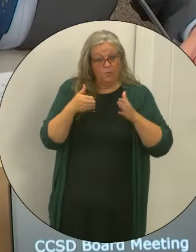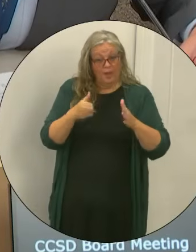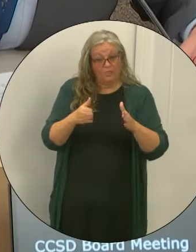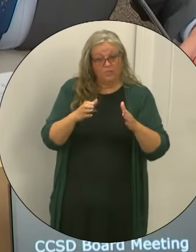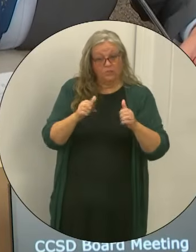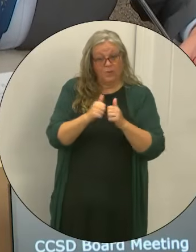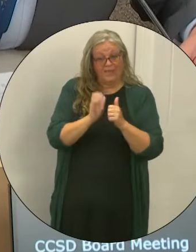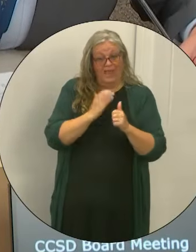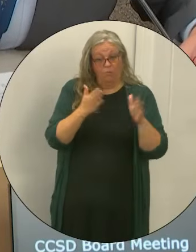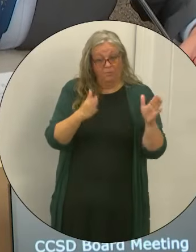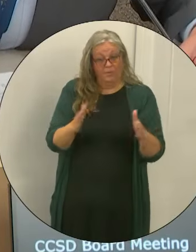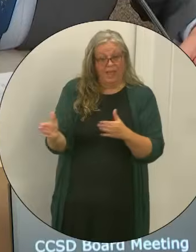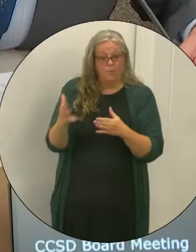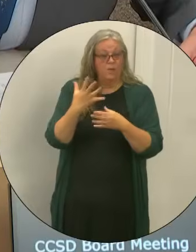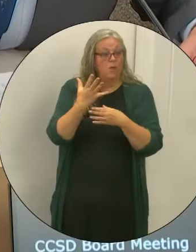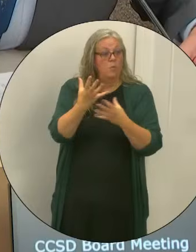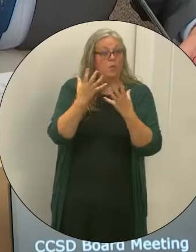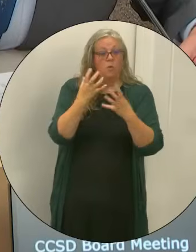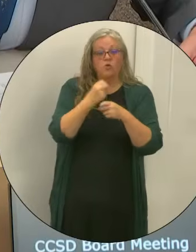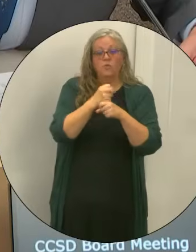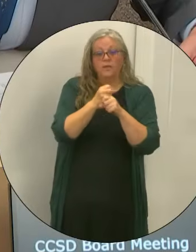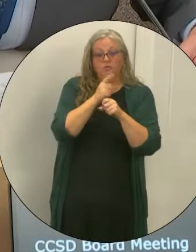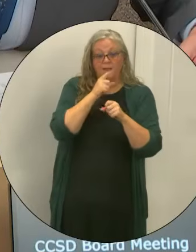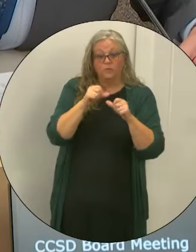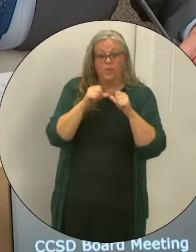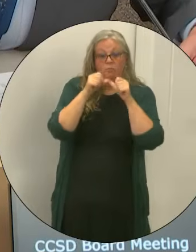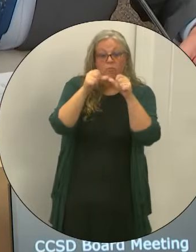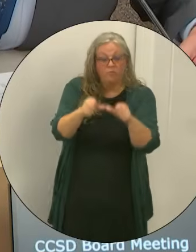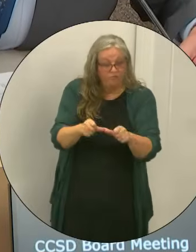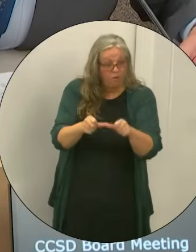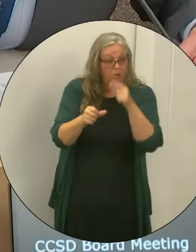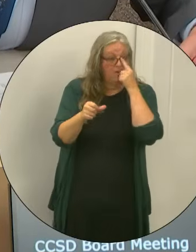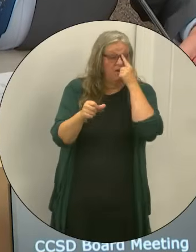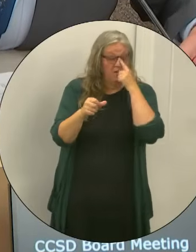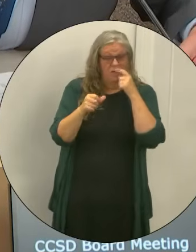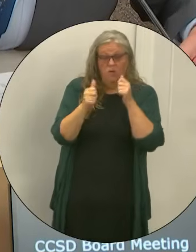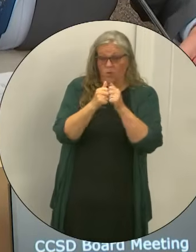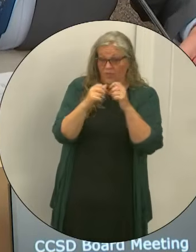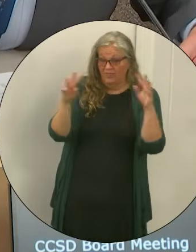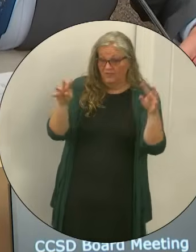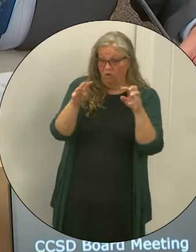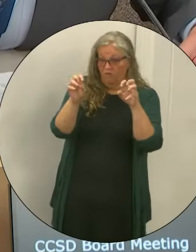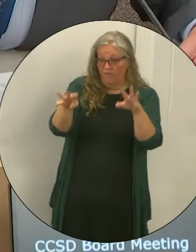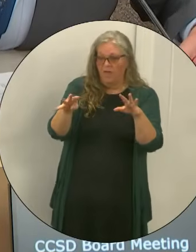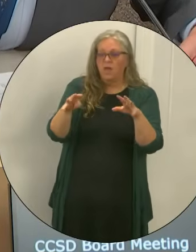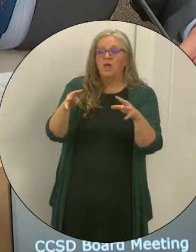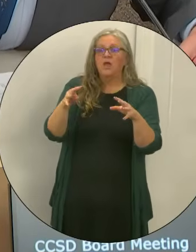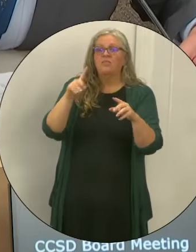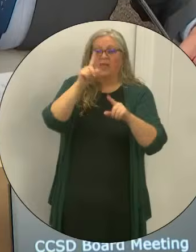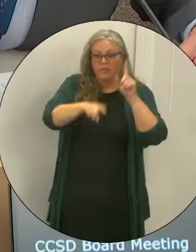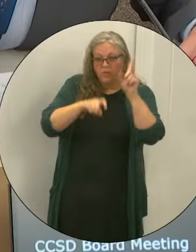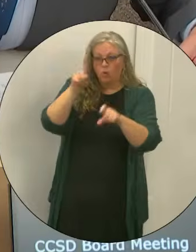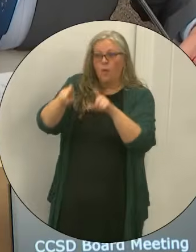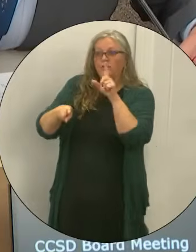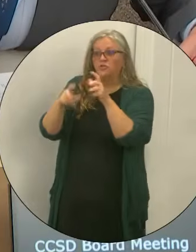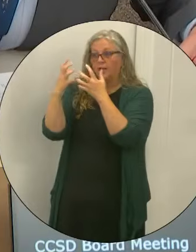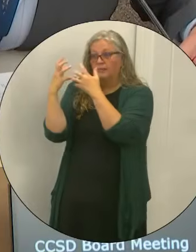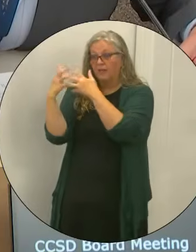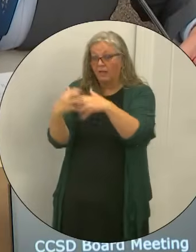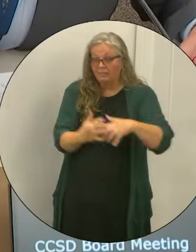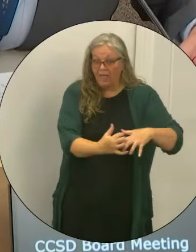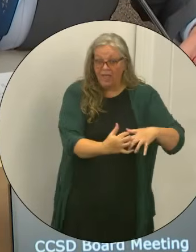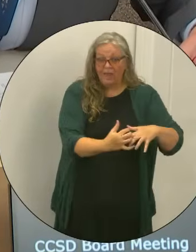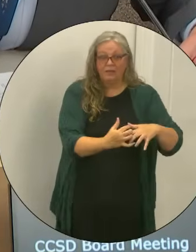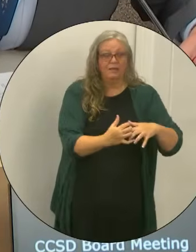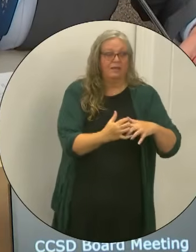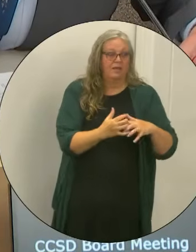plan, we do want to make sure that as we move forward with the district-wide survey, that the questions align to the things that we would like to